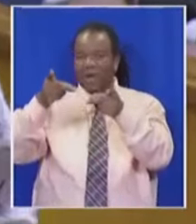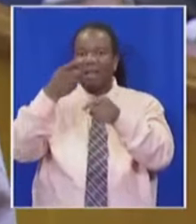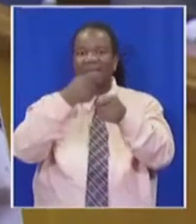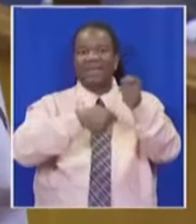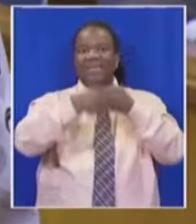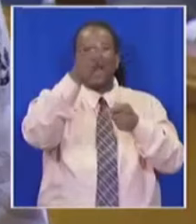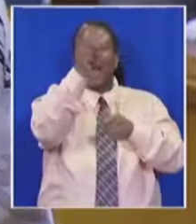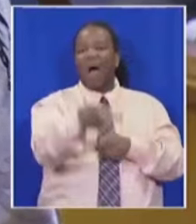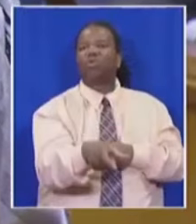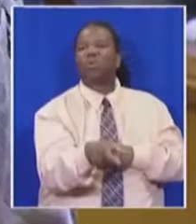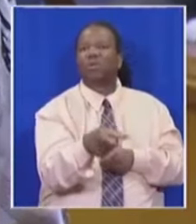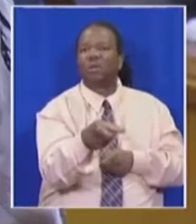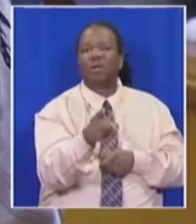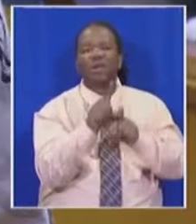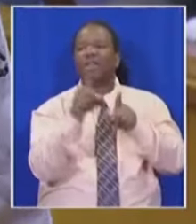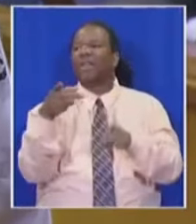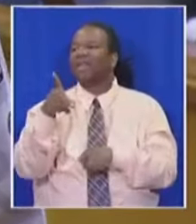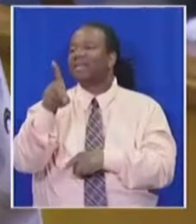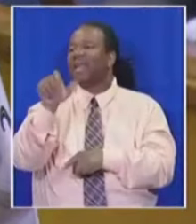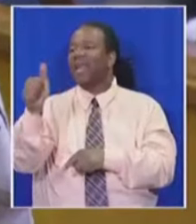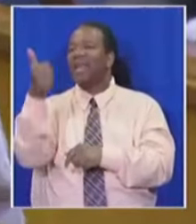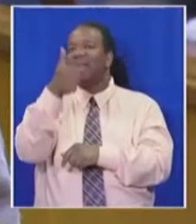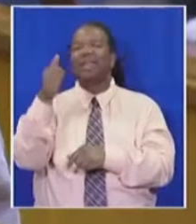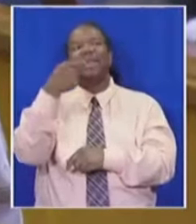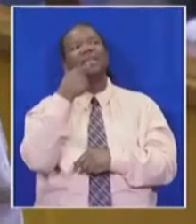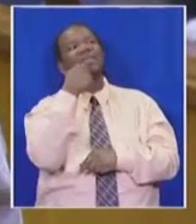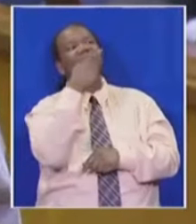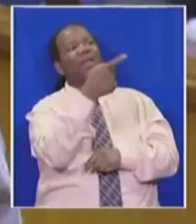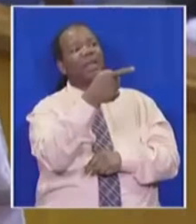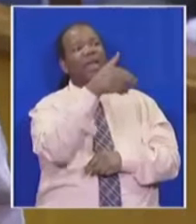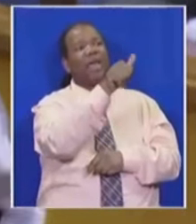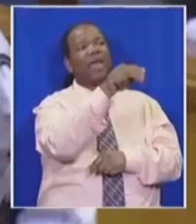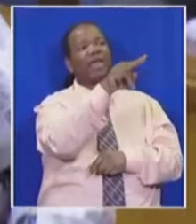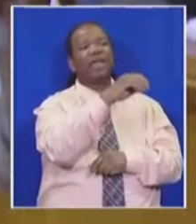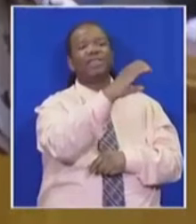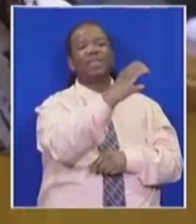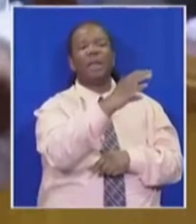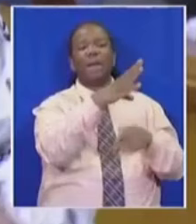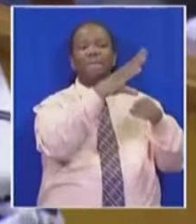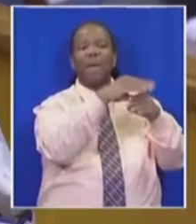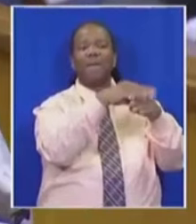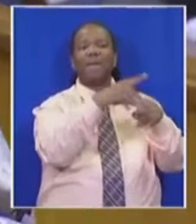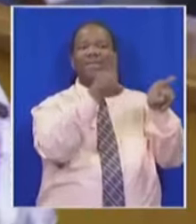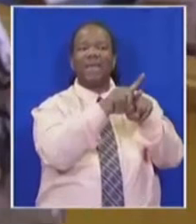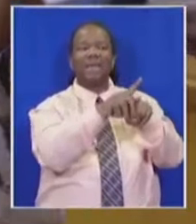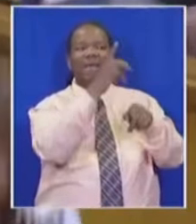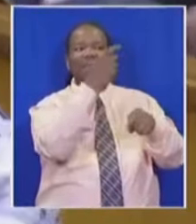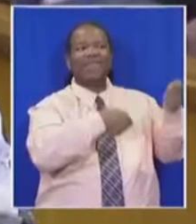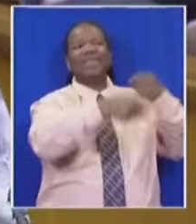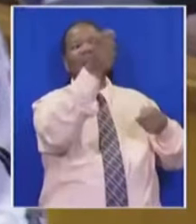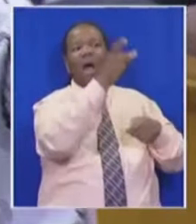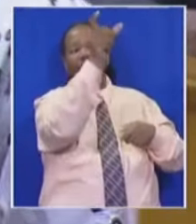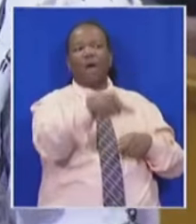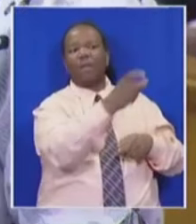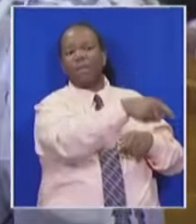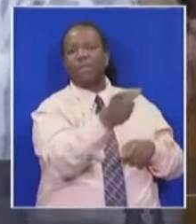the opposition called the ANC members sellouts here, and there was no ruling around that. So we cannot have a new ruling today. Please.